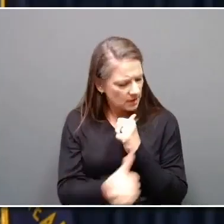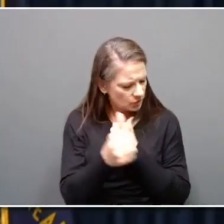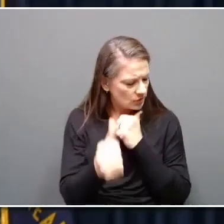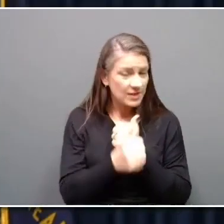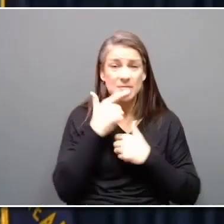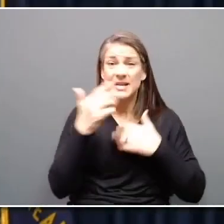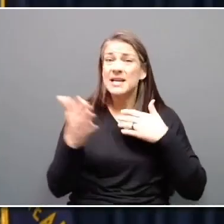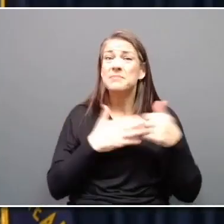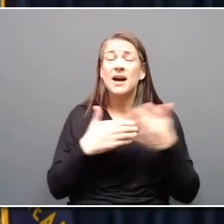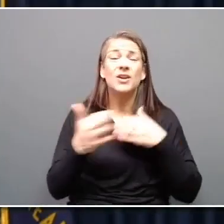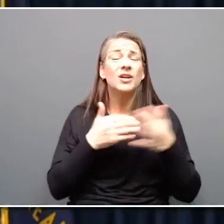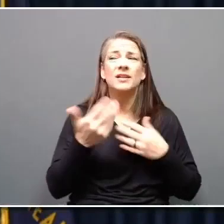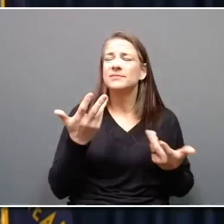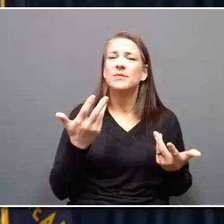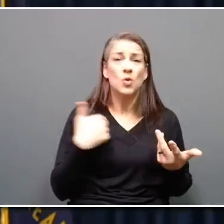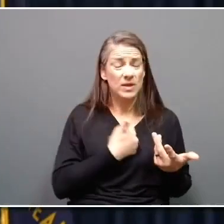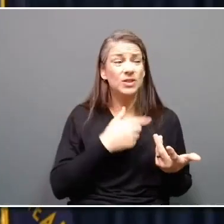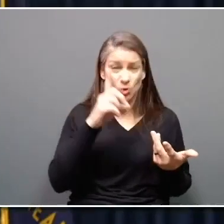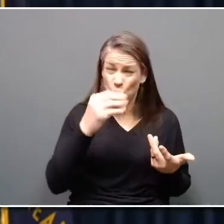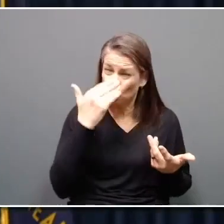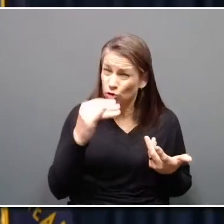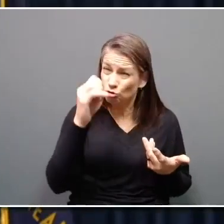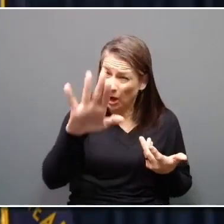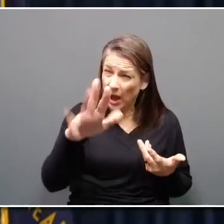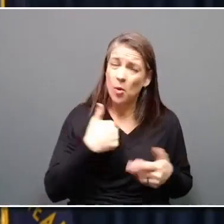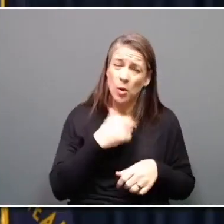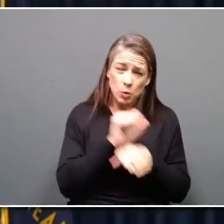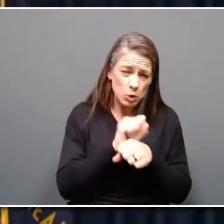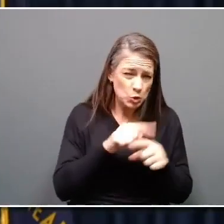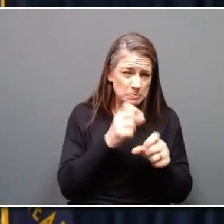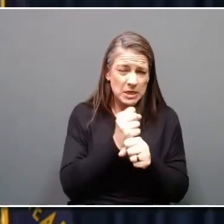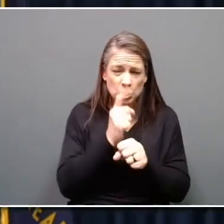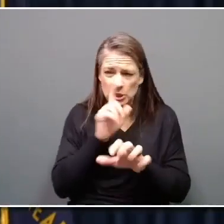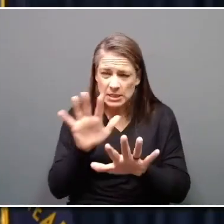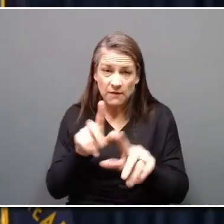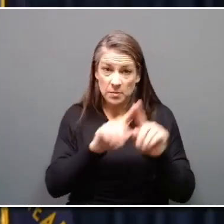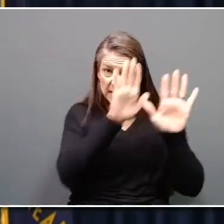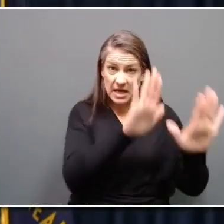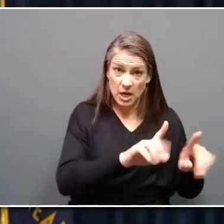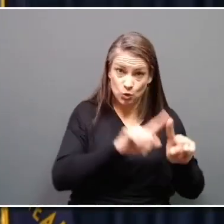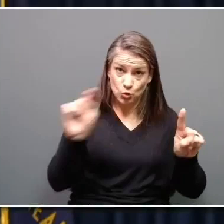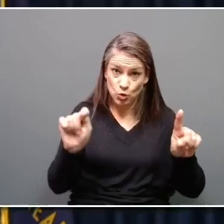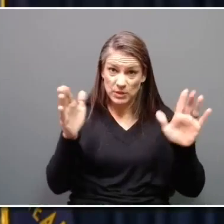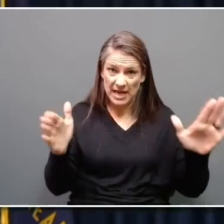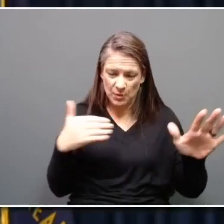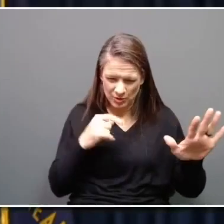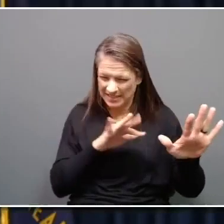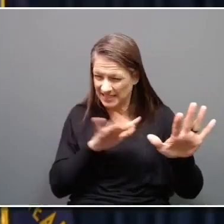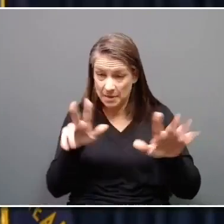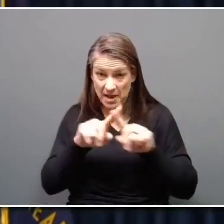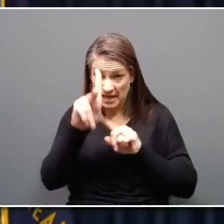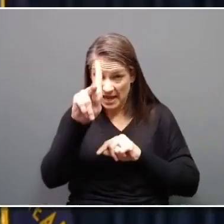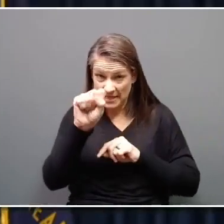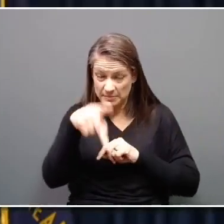think, altogether a very good job of preserving life just from Sunday to Tuesday. KSP responded to more than